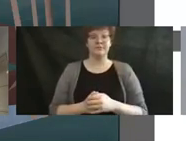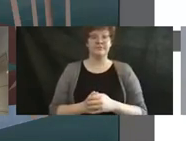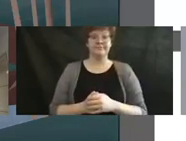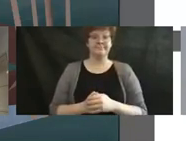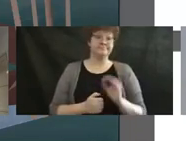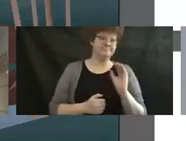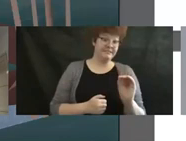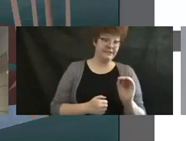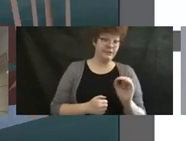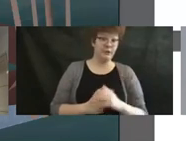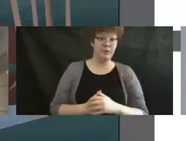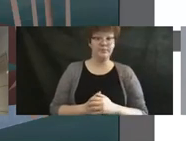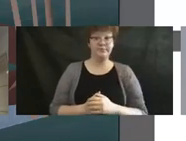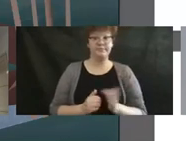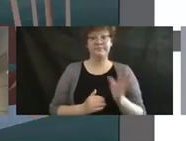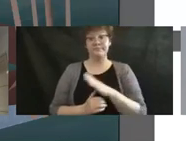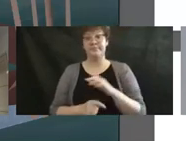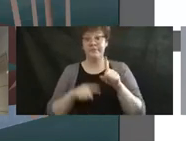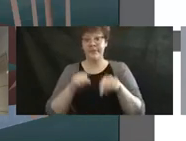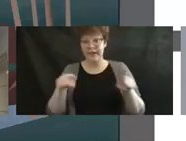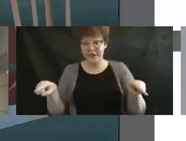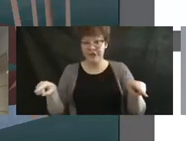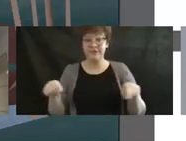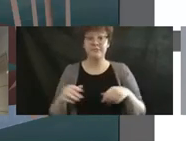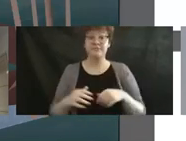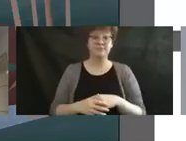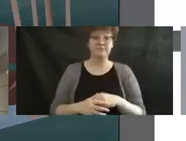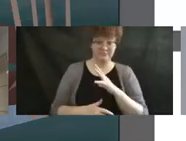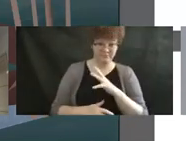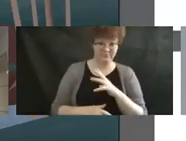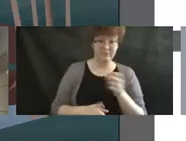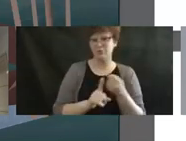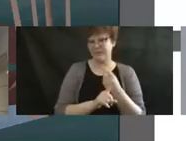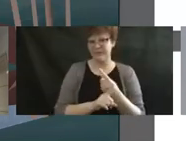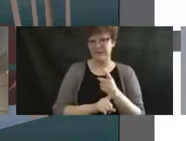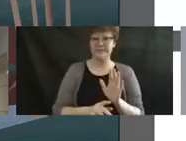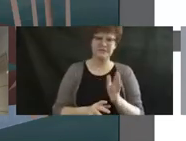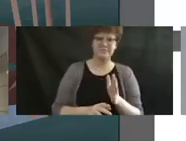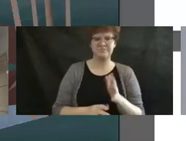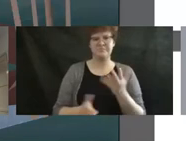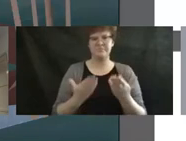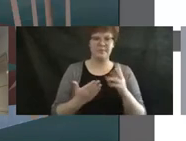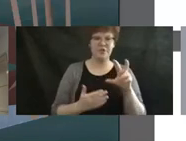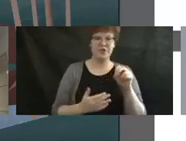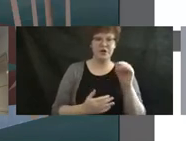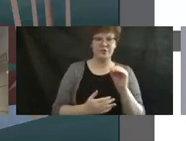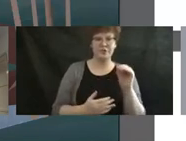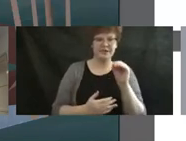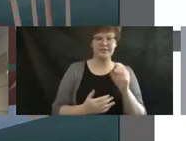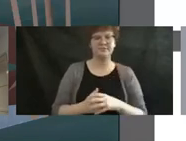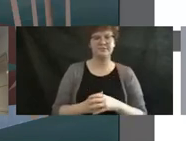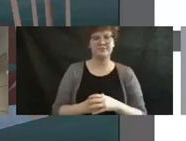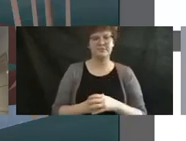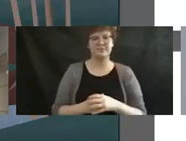Roundness set to zero, variation, randomize, maybe 30%. And size now is going to be 20 point,